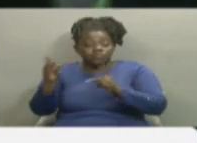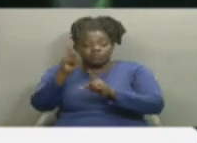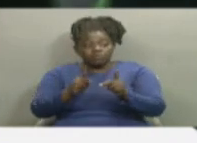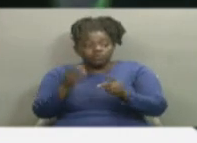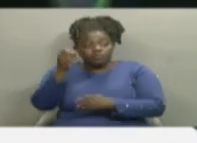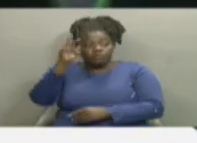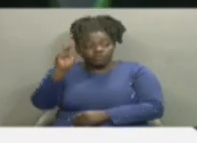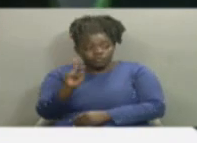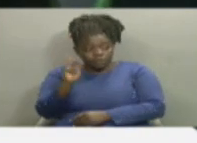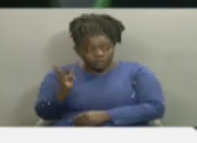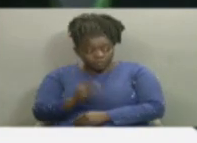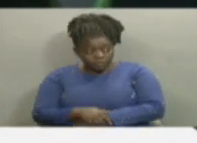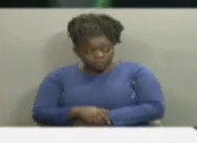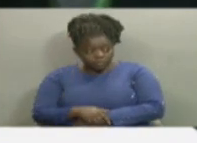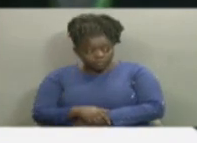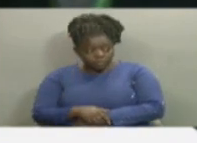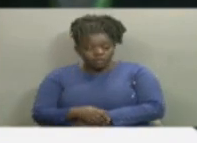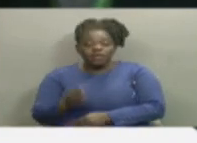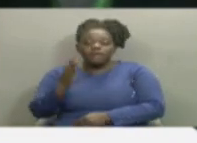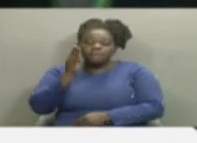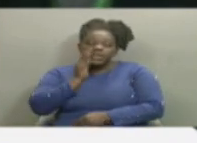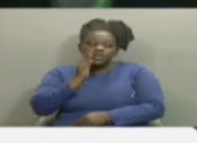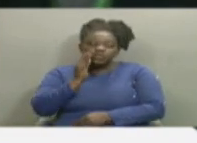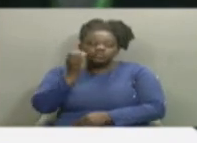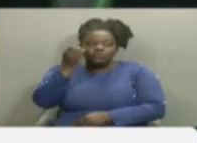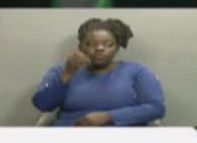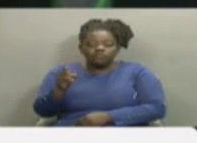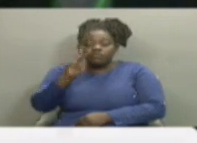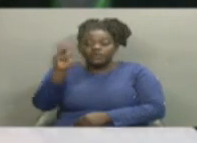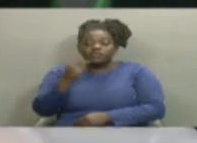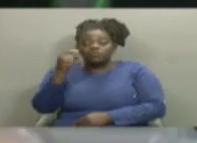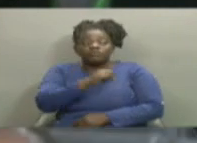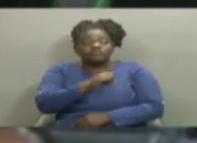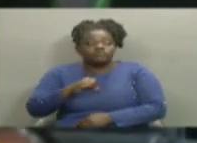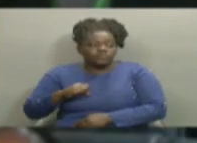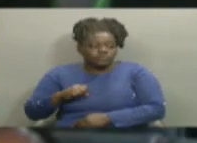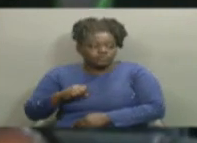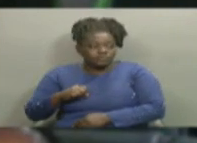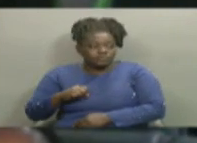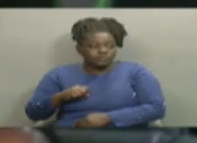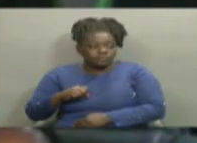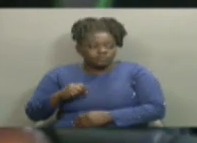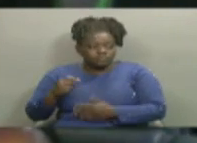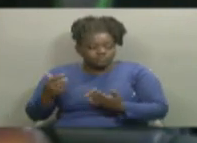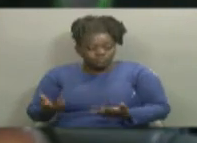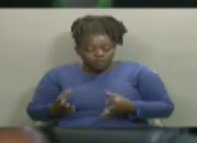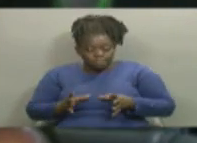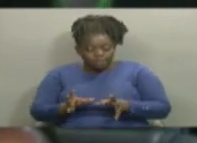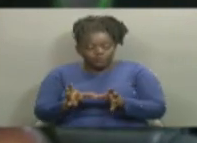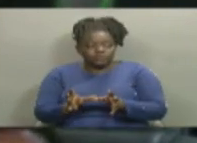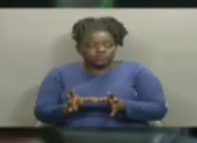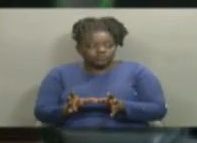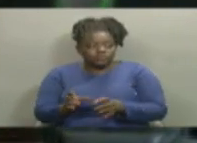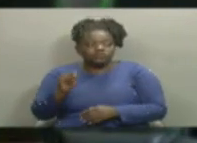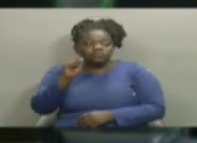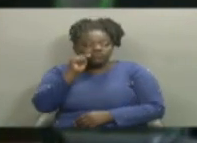Kenya. Gratitude goes to the millions of Kenyans who refused to be boxed into